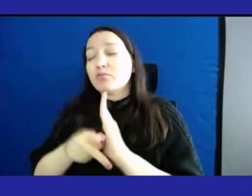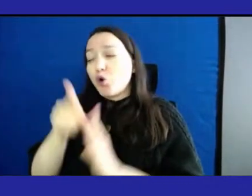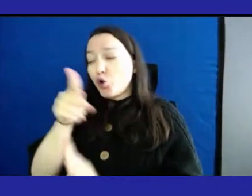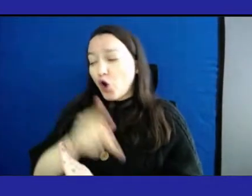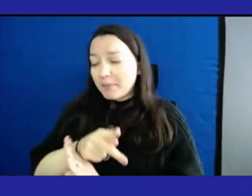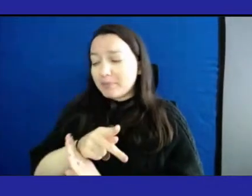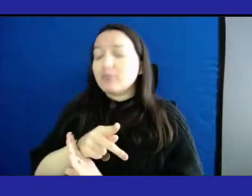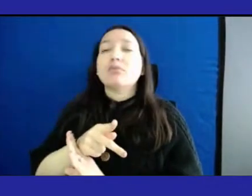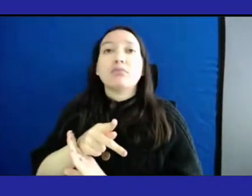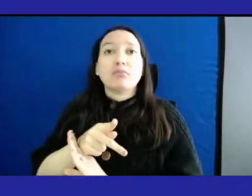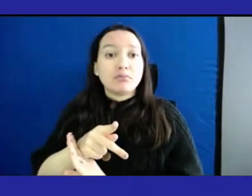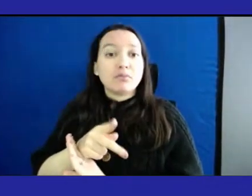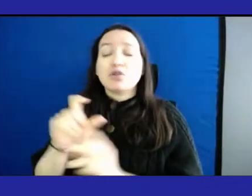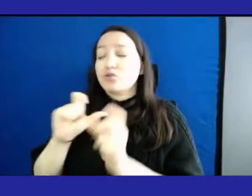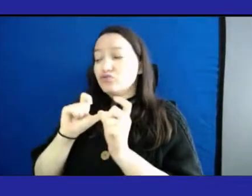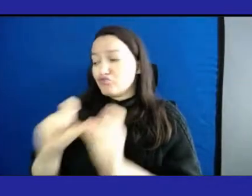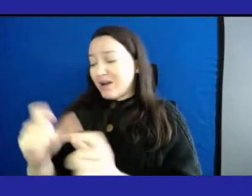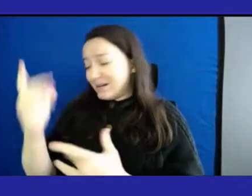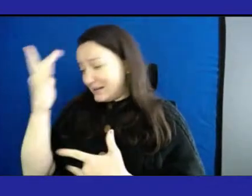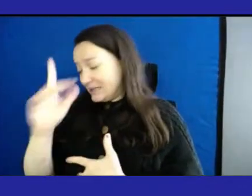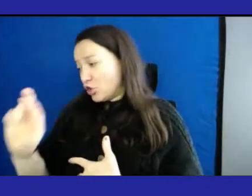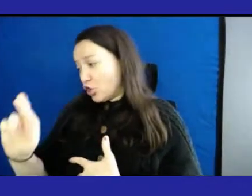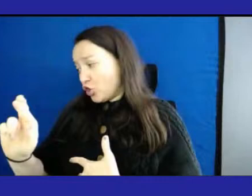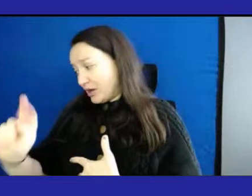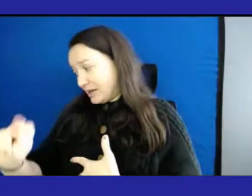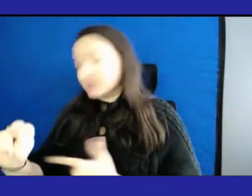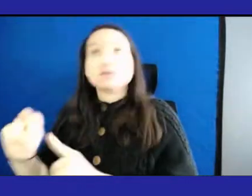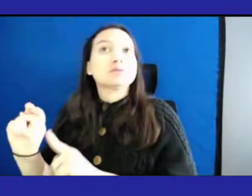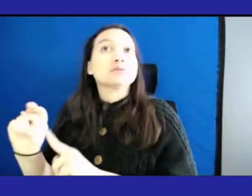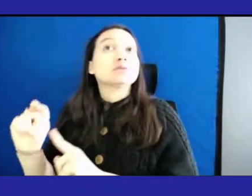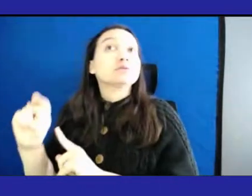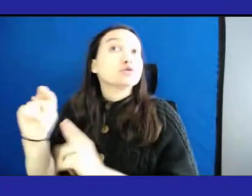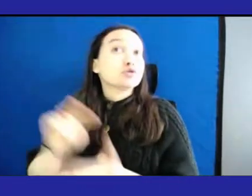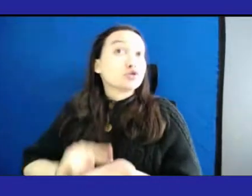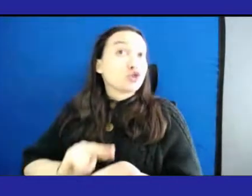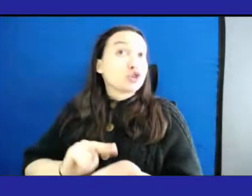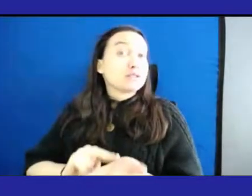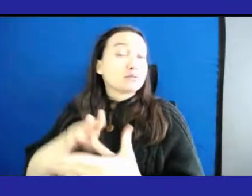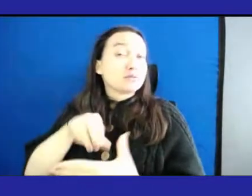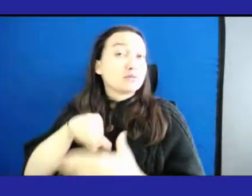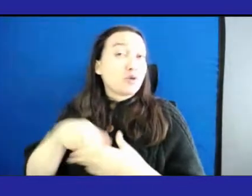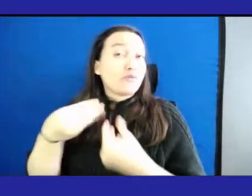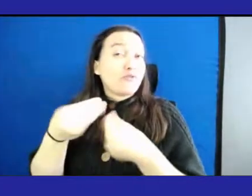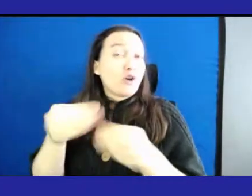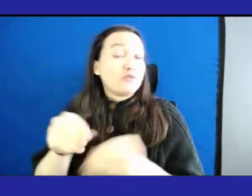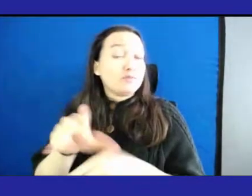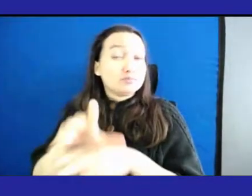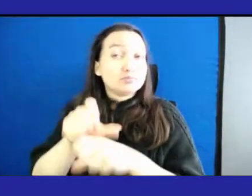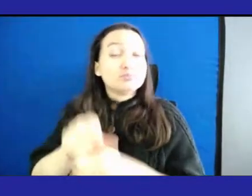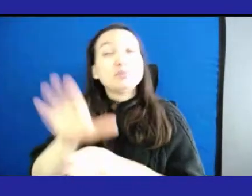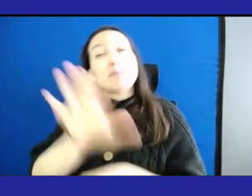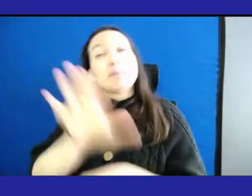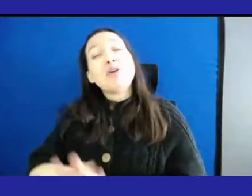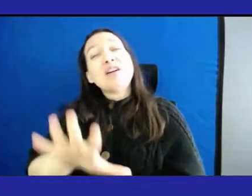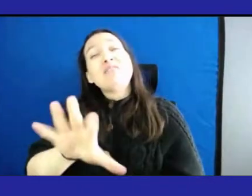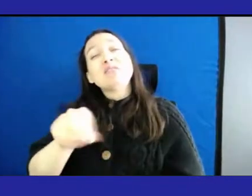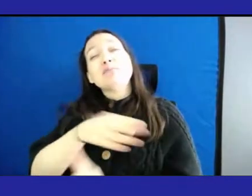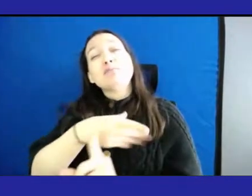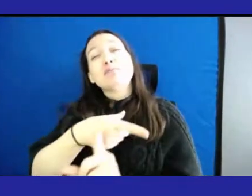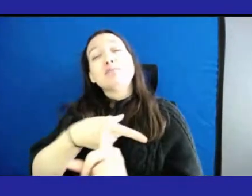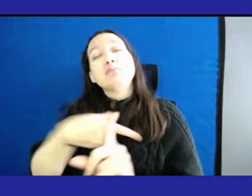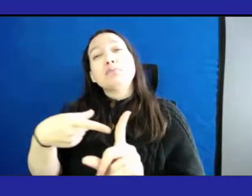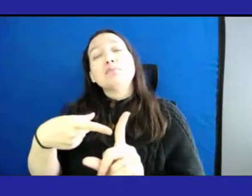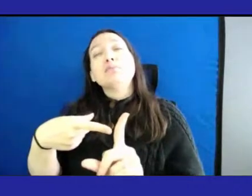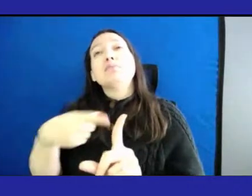have chronic disease RNs. Now these are nurses that are in our practice that dedicate about 50% of their time to population